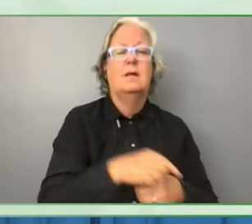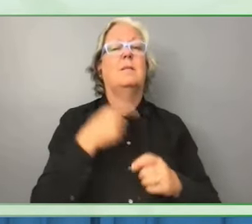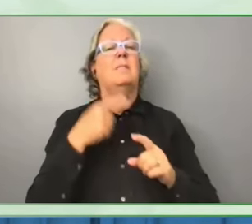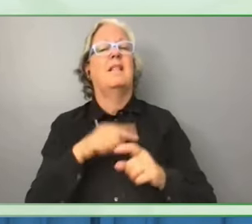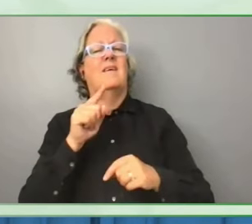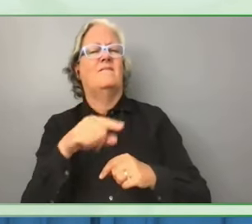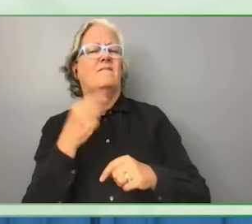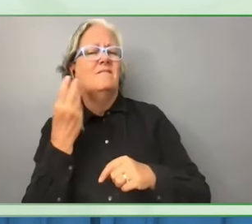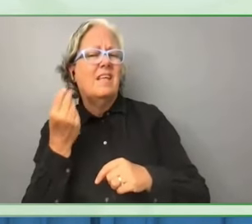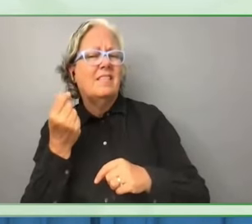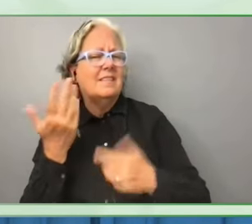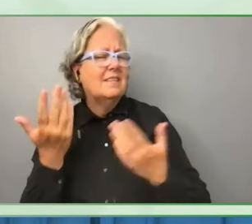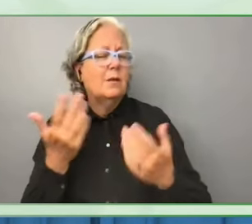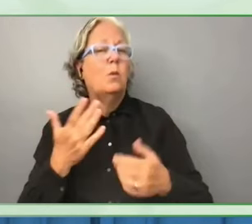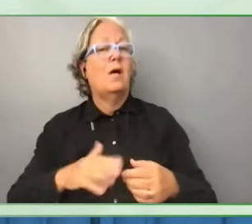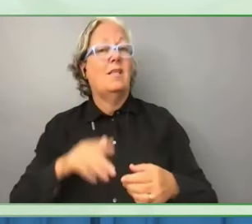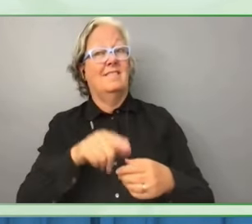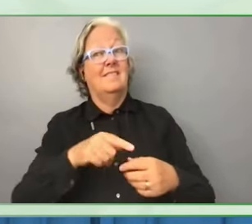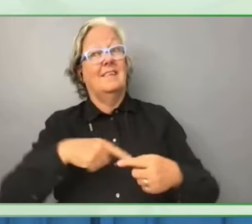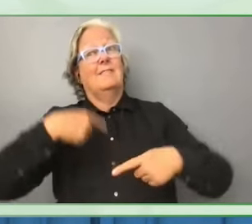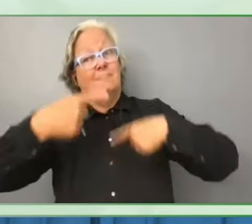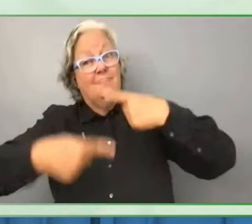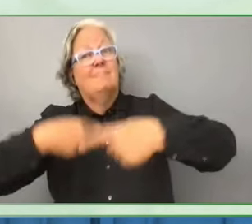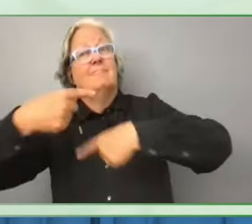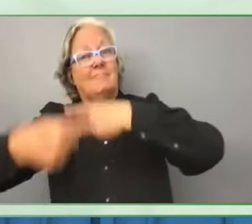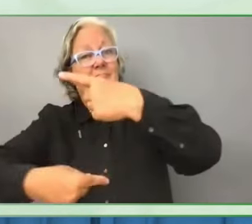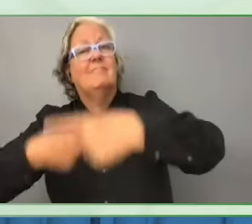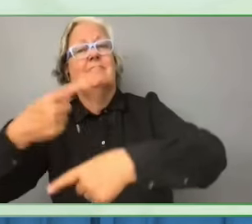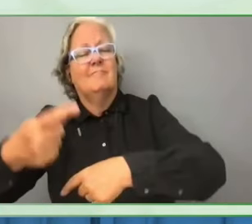to continue implementing that good practice.